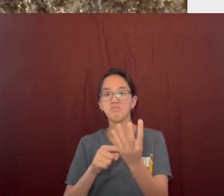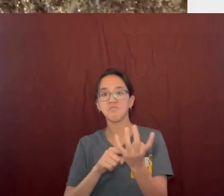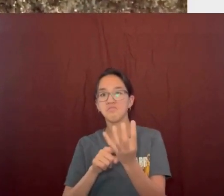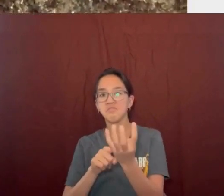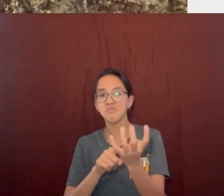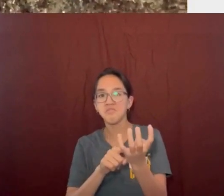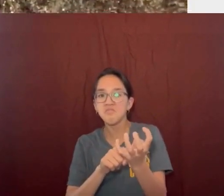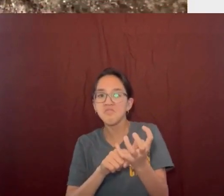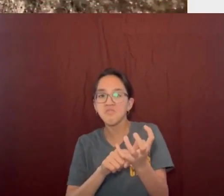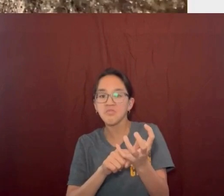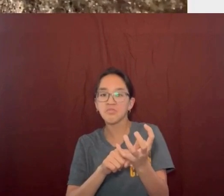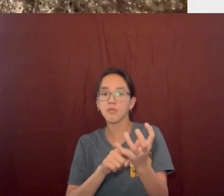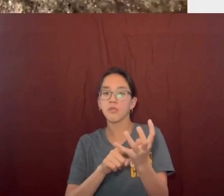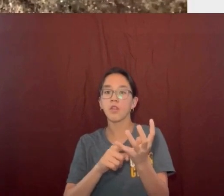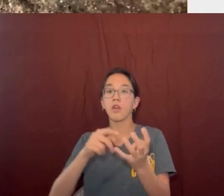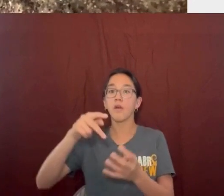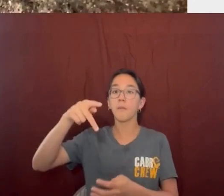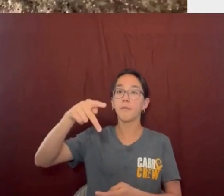photosynthesizes.